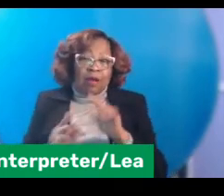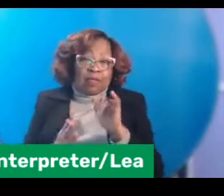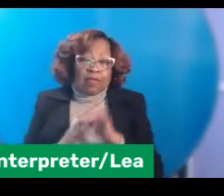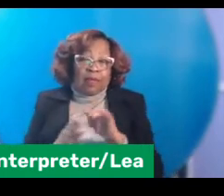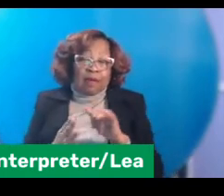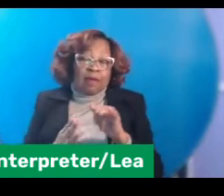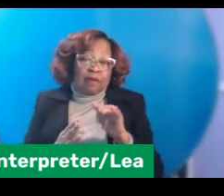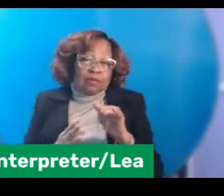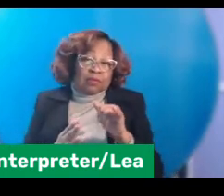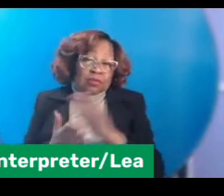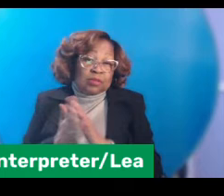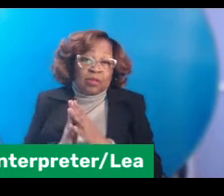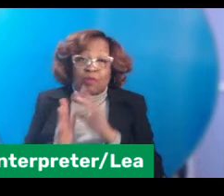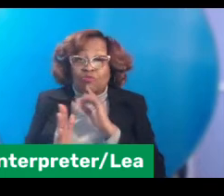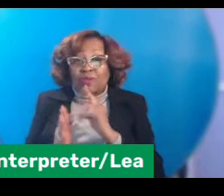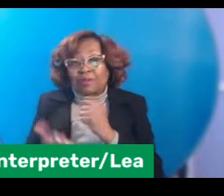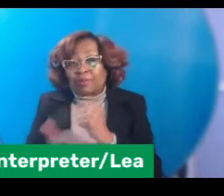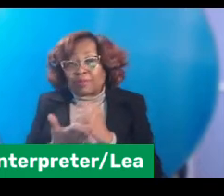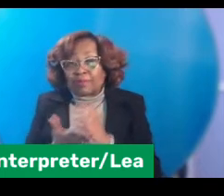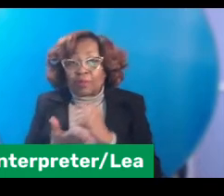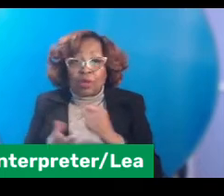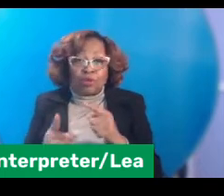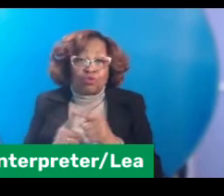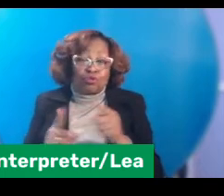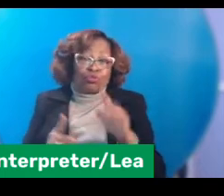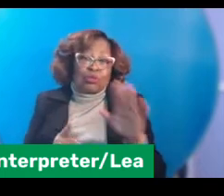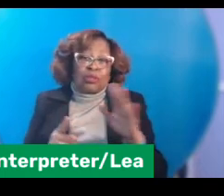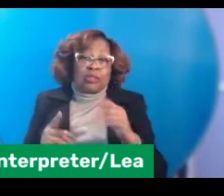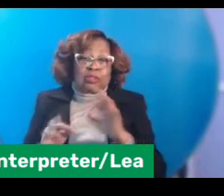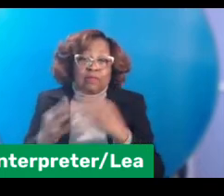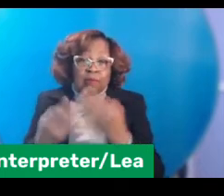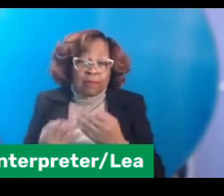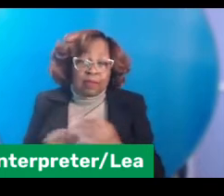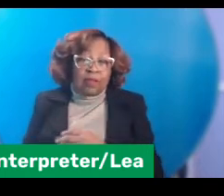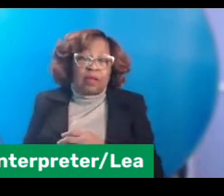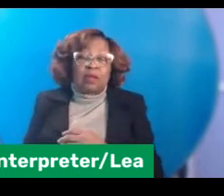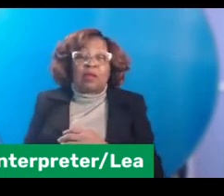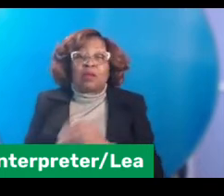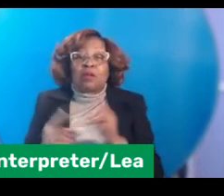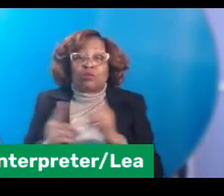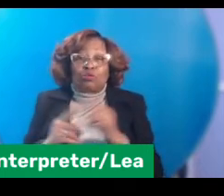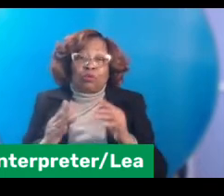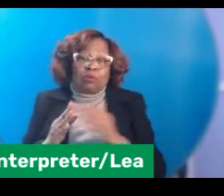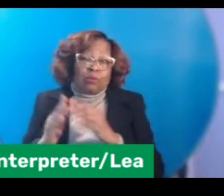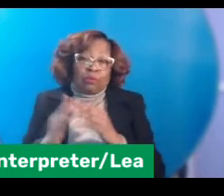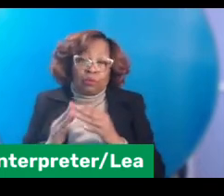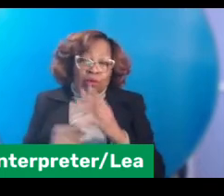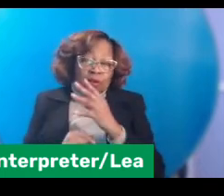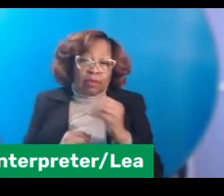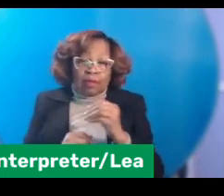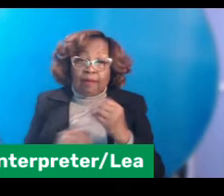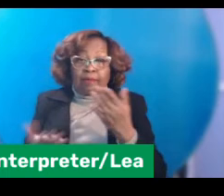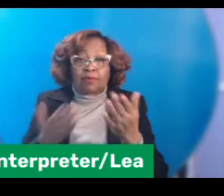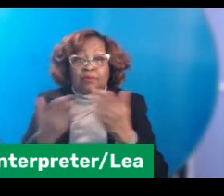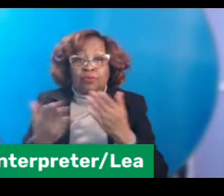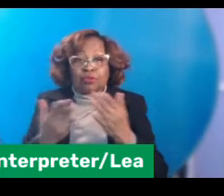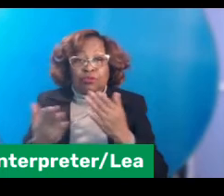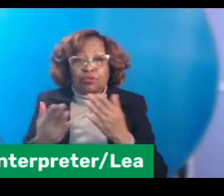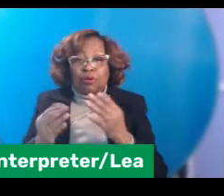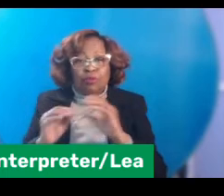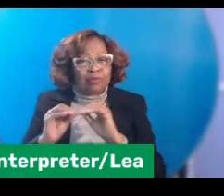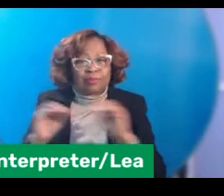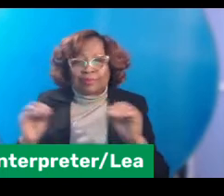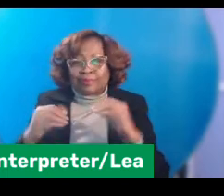just been a beacon of light to his family and to the community, and has just served